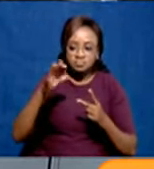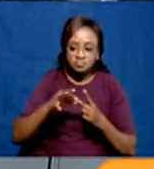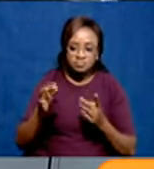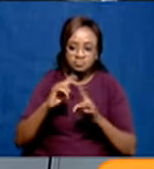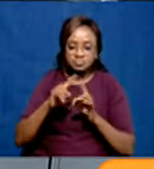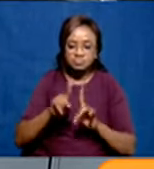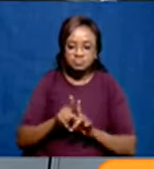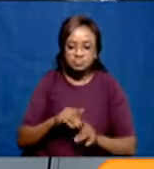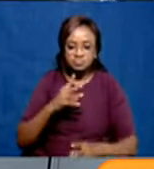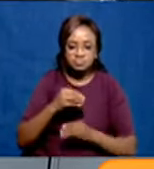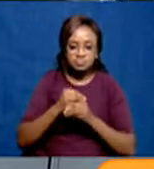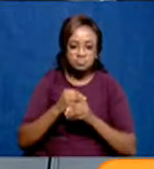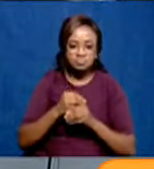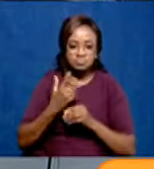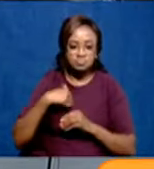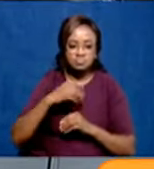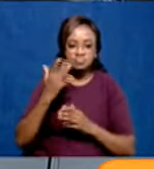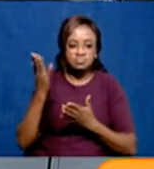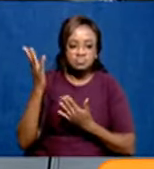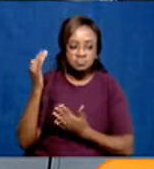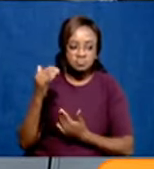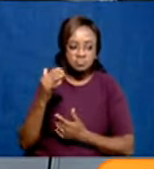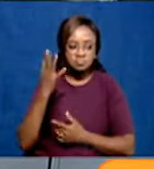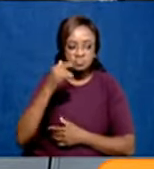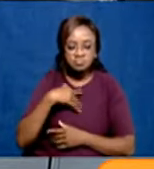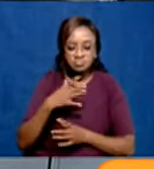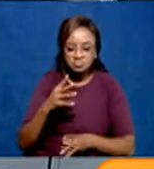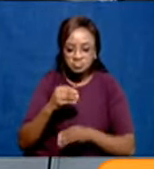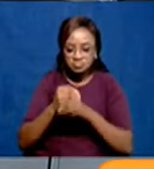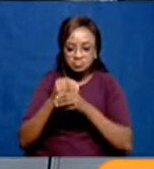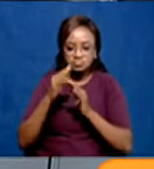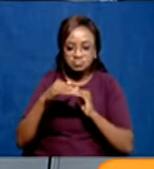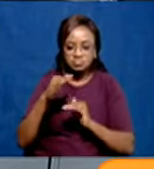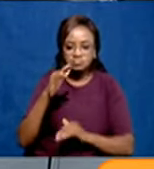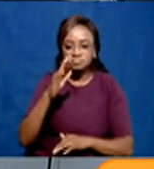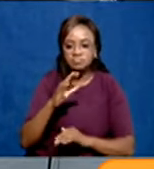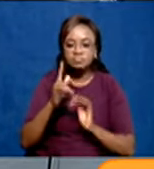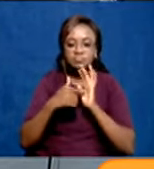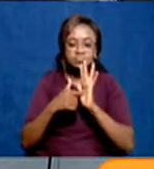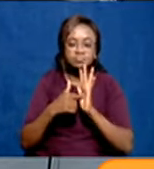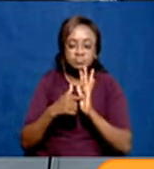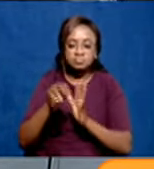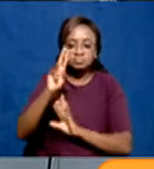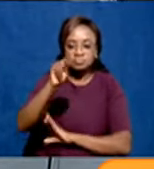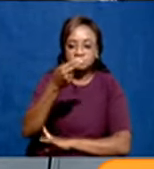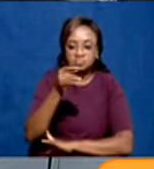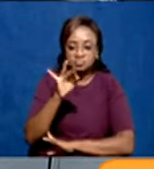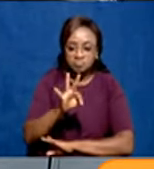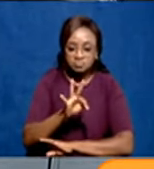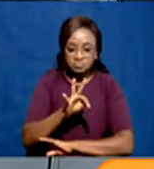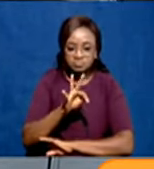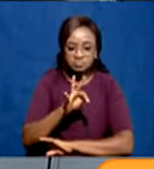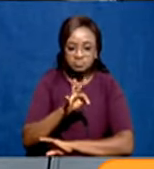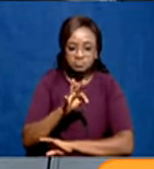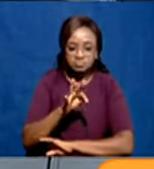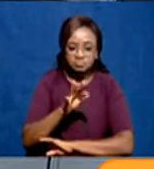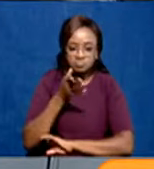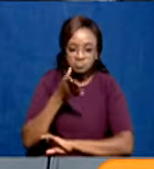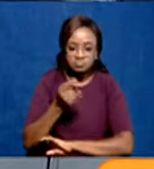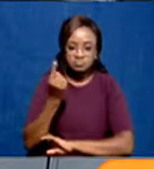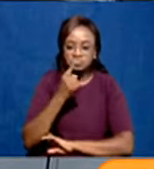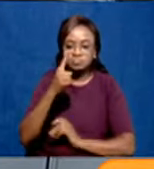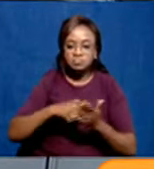in anticipation of that, because of the given the volumes that are there, and I'll give an example. NHIF at the moment pre-authorizes sometimes